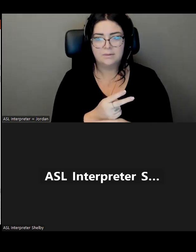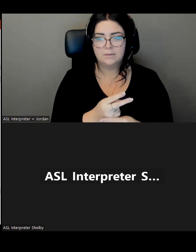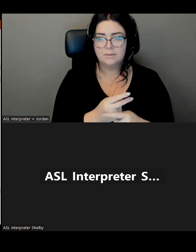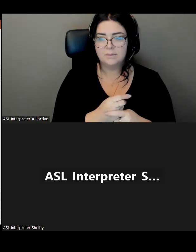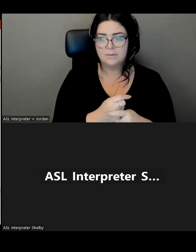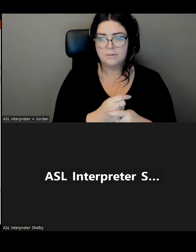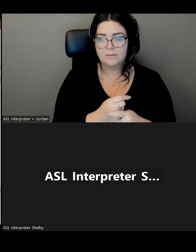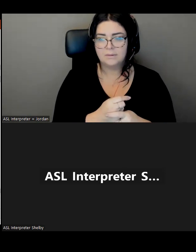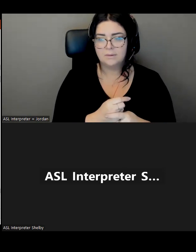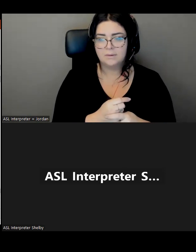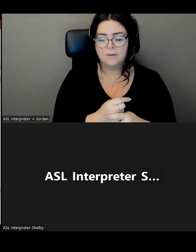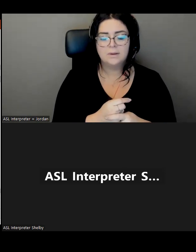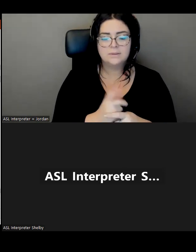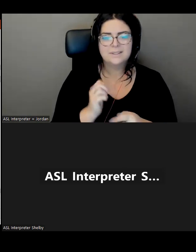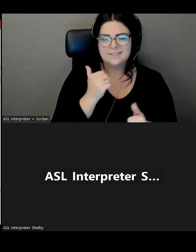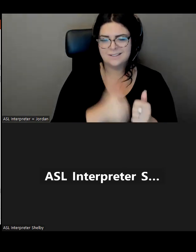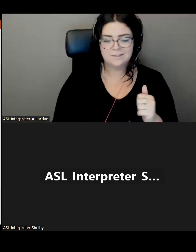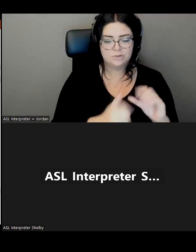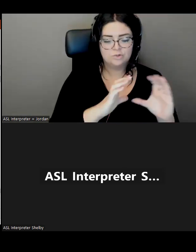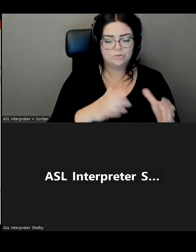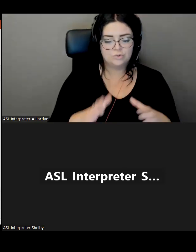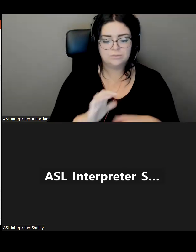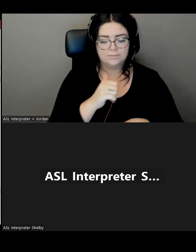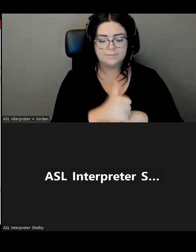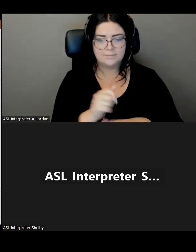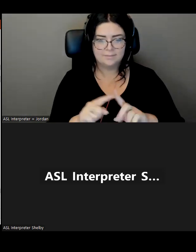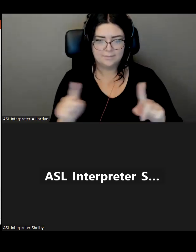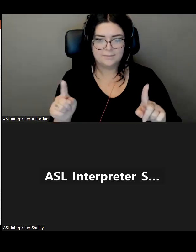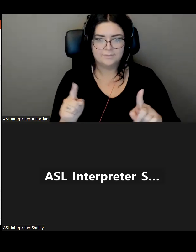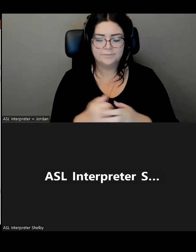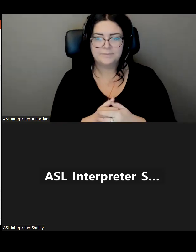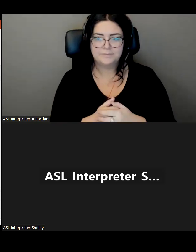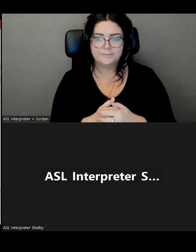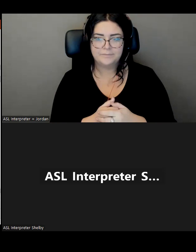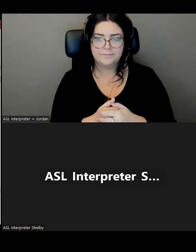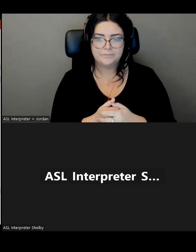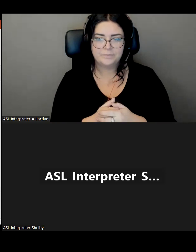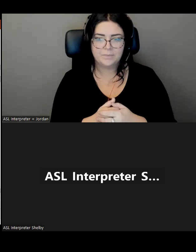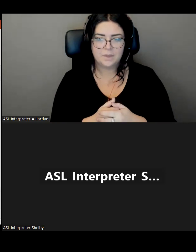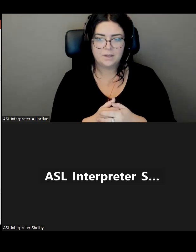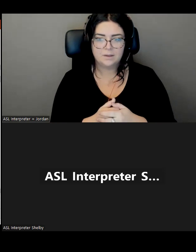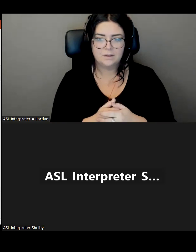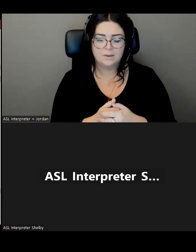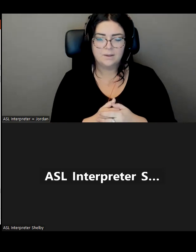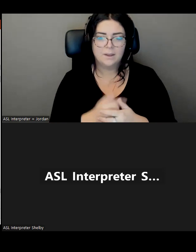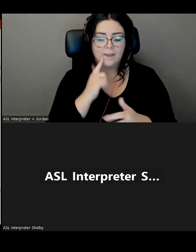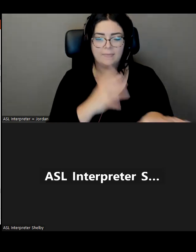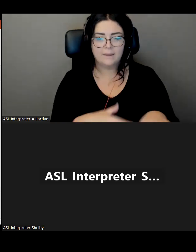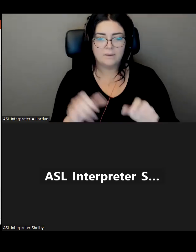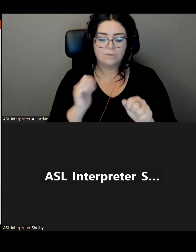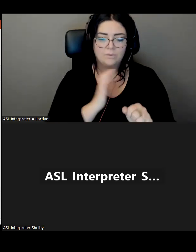because we're all set up a little bit differently. They also provide, I guess they also host our funding.